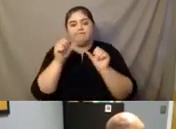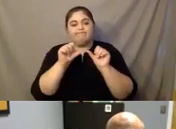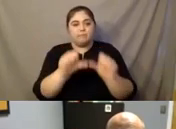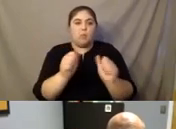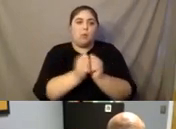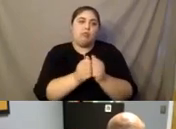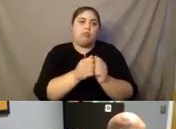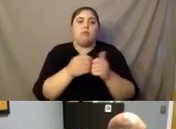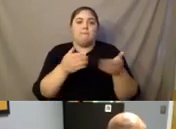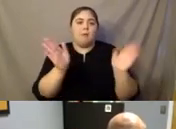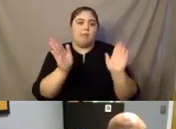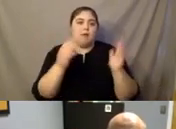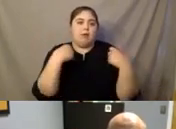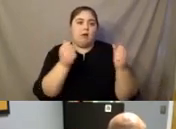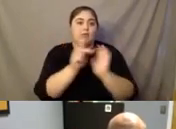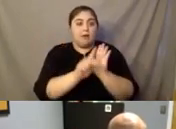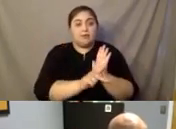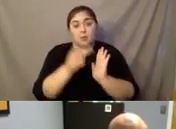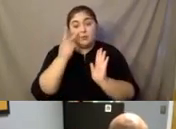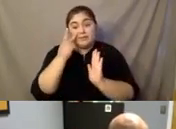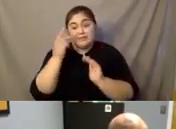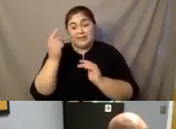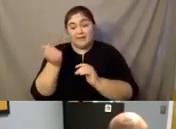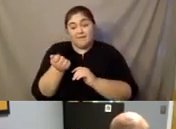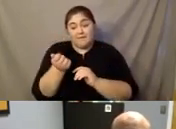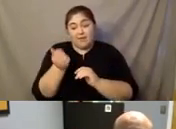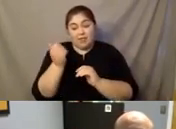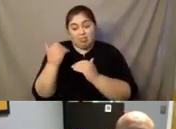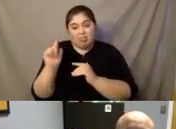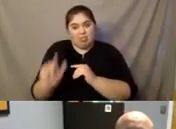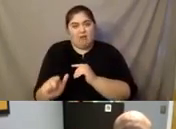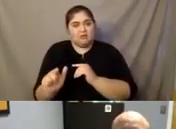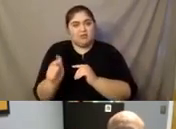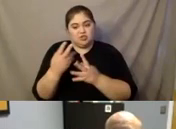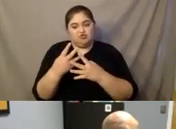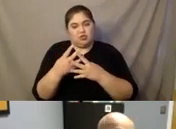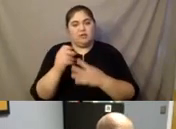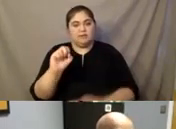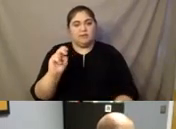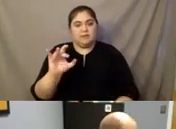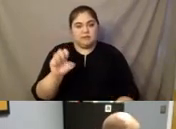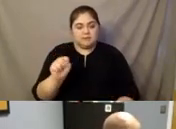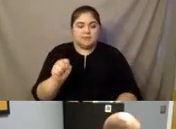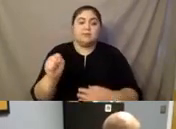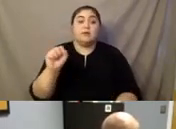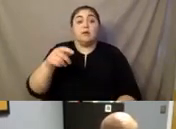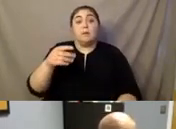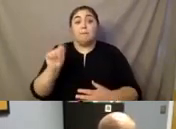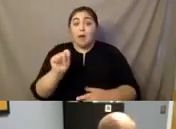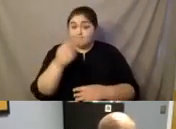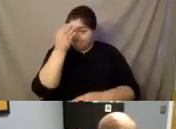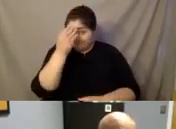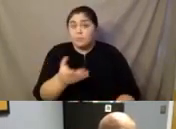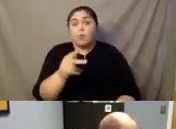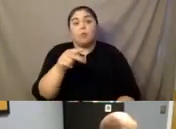policy. I think we're seeing fewer jail sentences. Probation, however, is kind of a risky sentence as well,